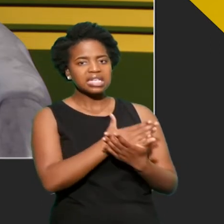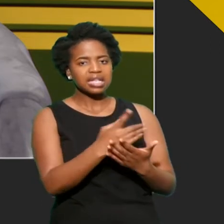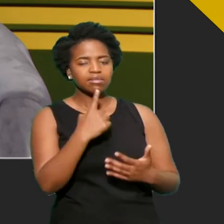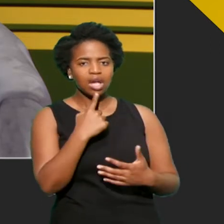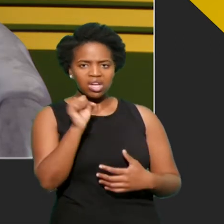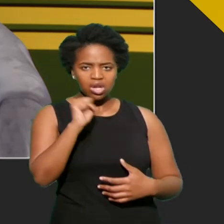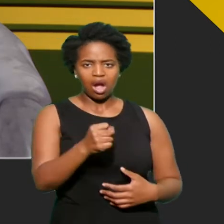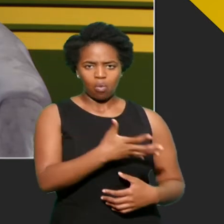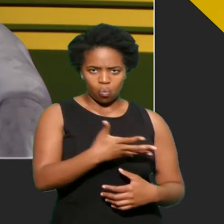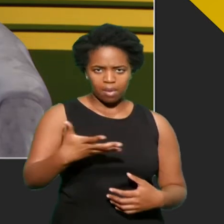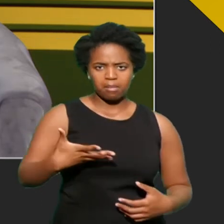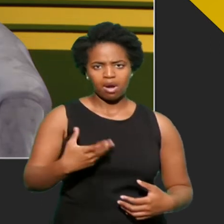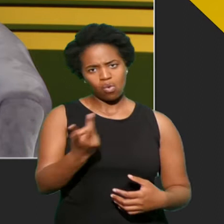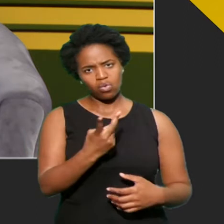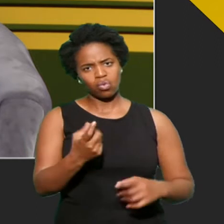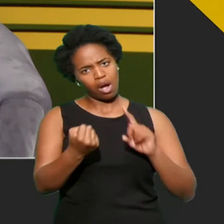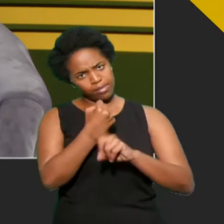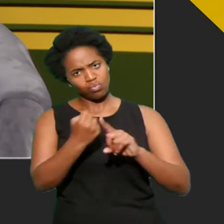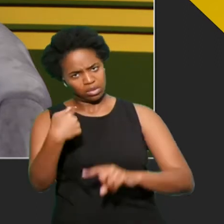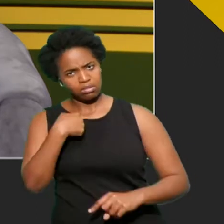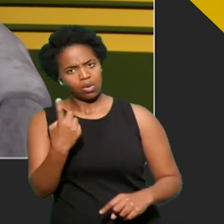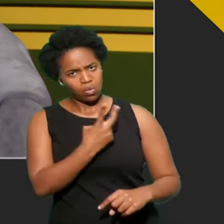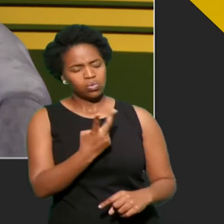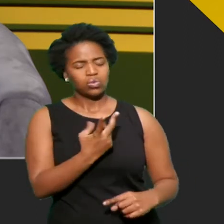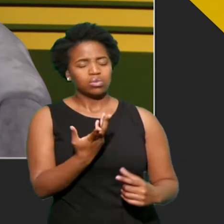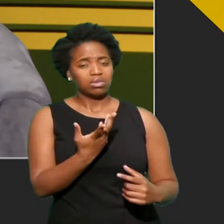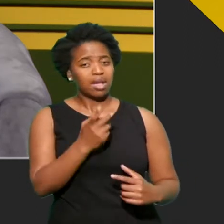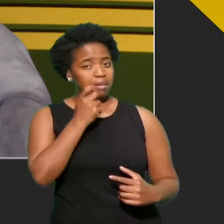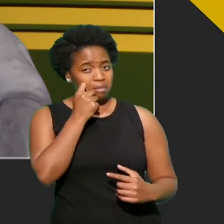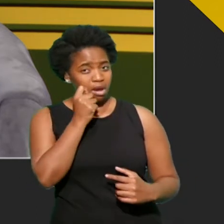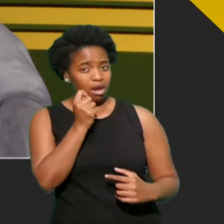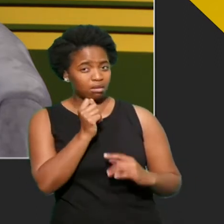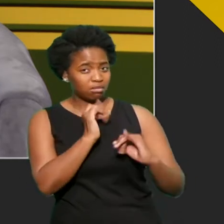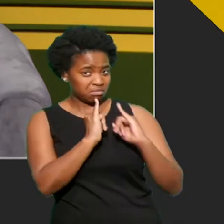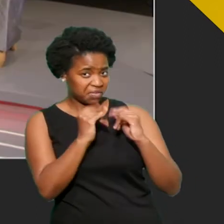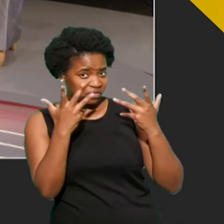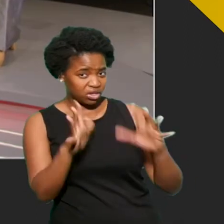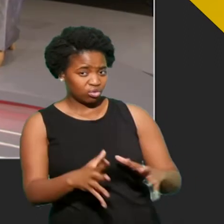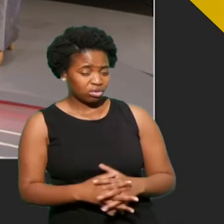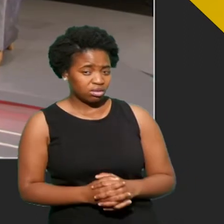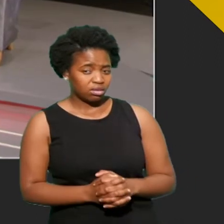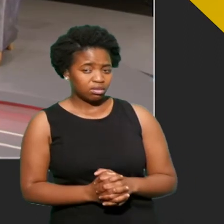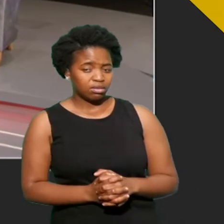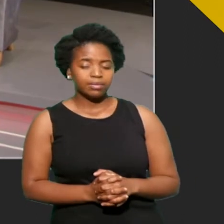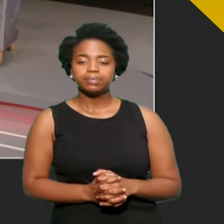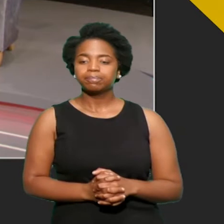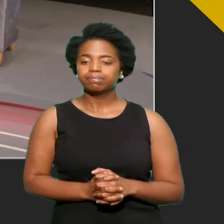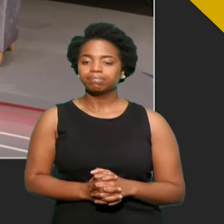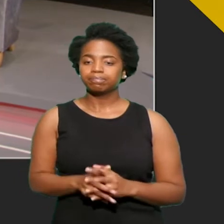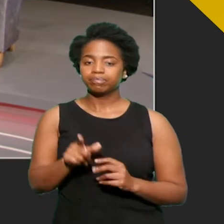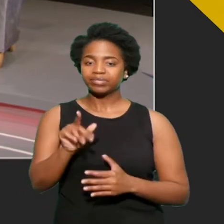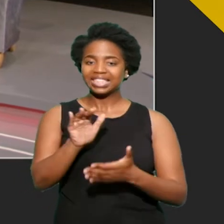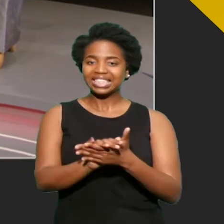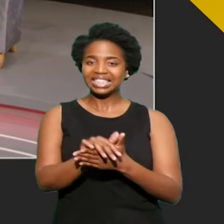are victims of abuse. Do you guys ever have men on the Orange Couch? You know, with the Orange Couch, we produced